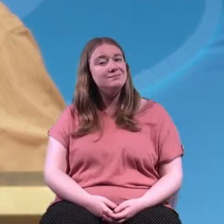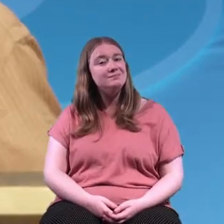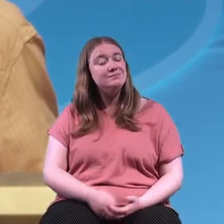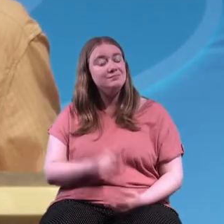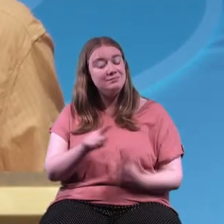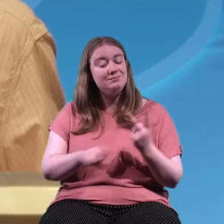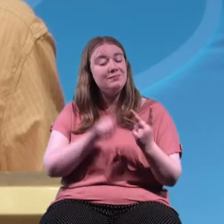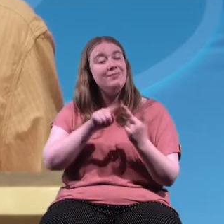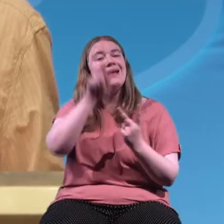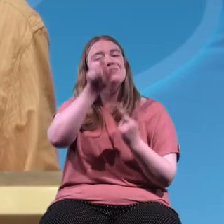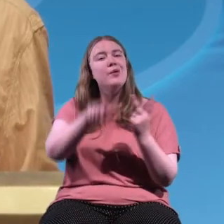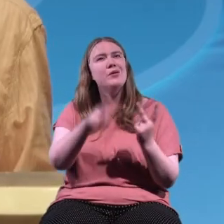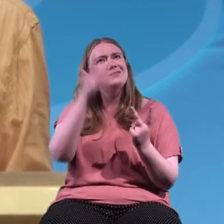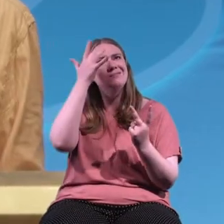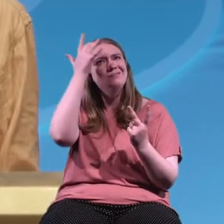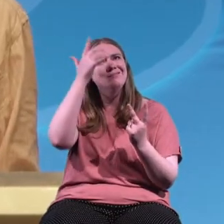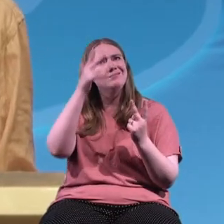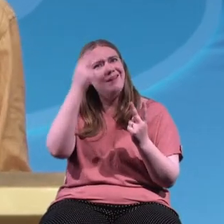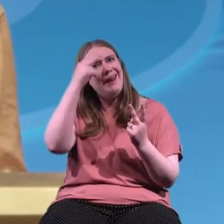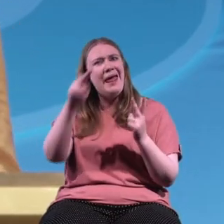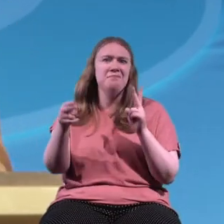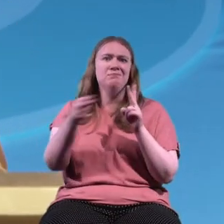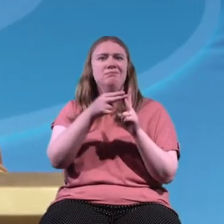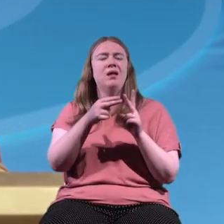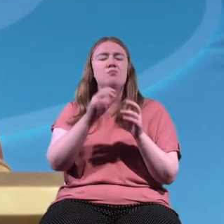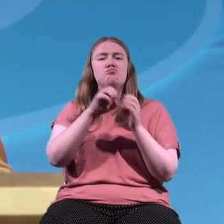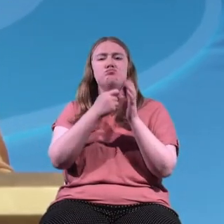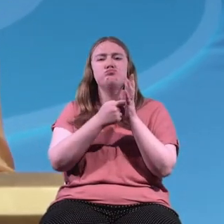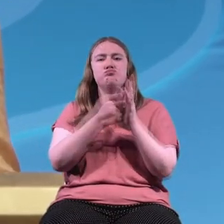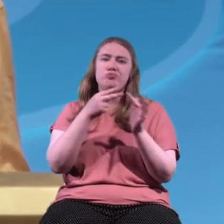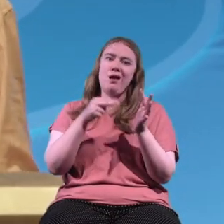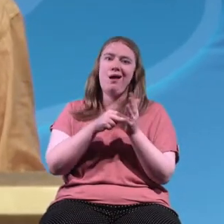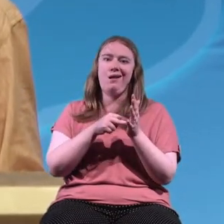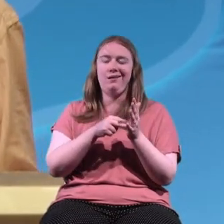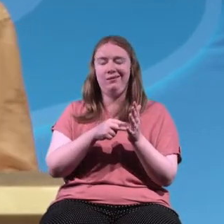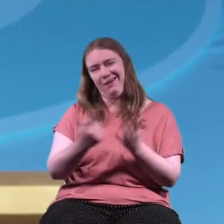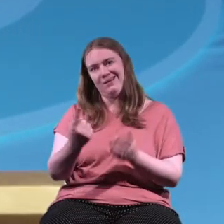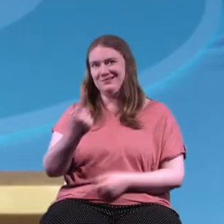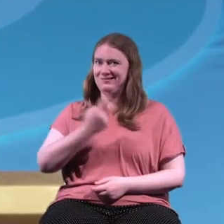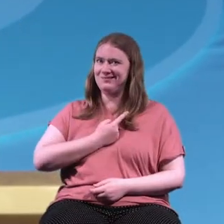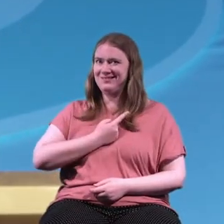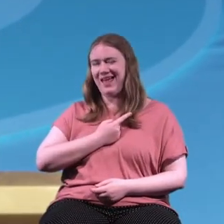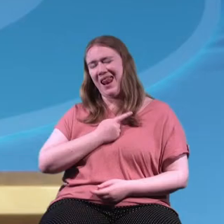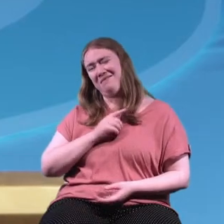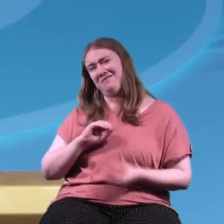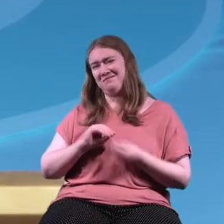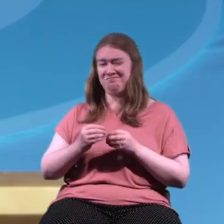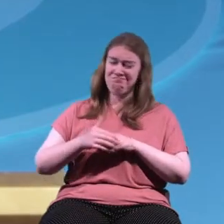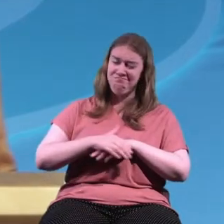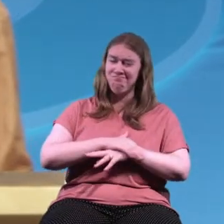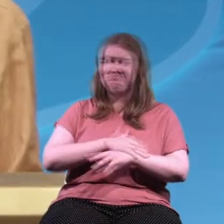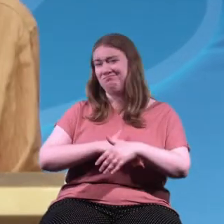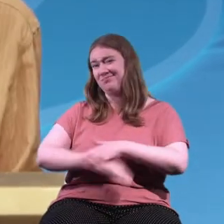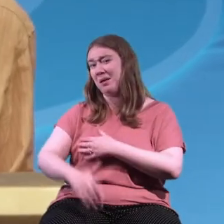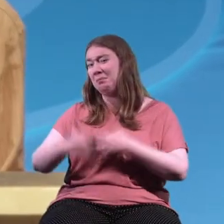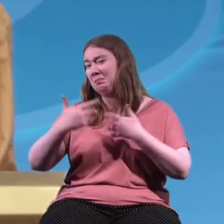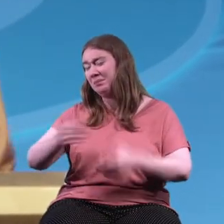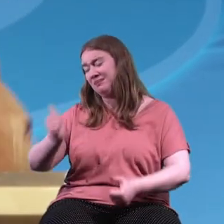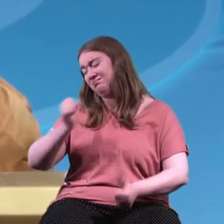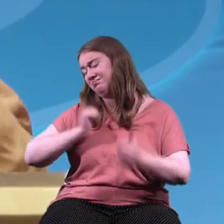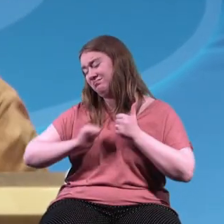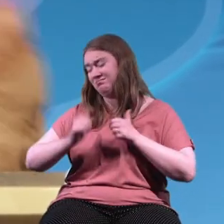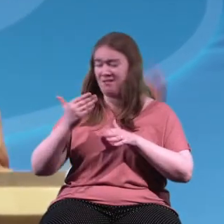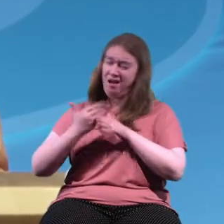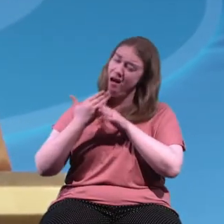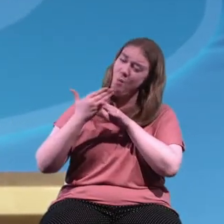Then there's Brian. Brian is a self-made man. He got where he is today through hard work and